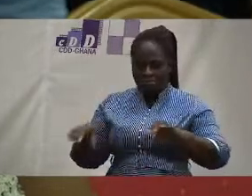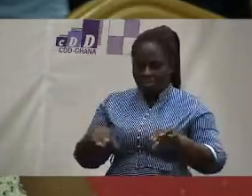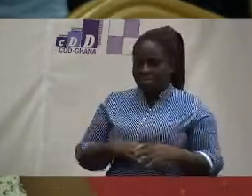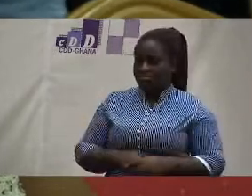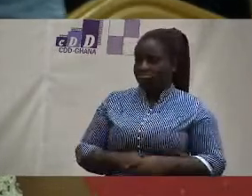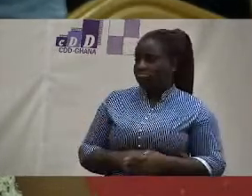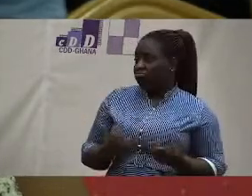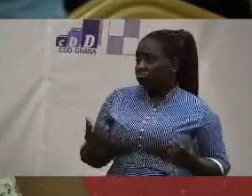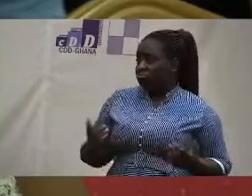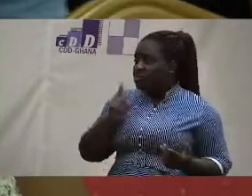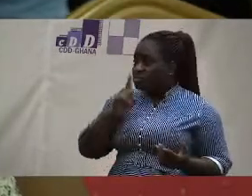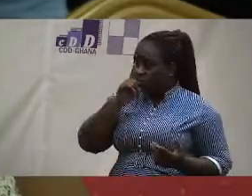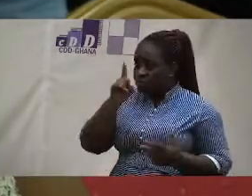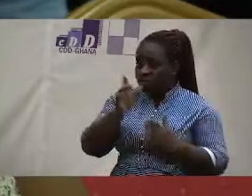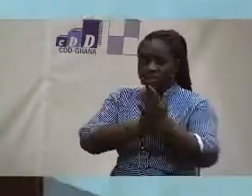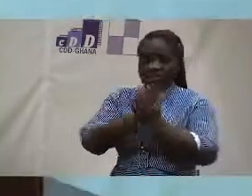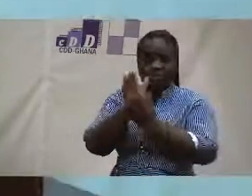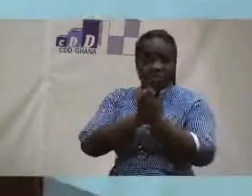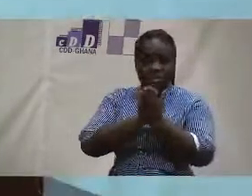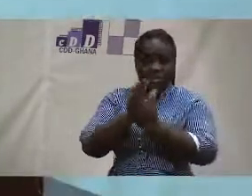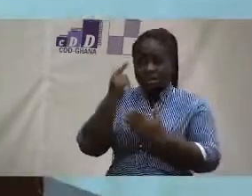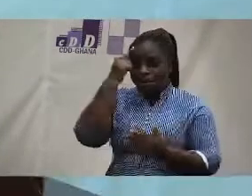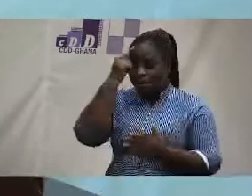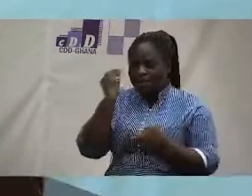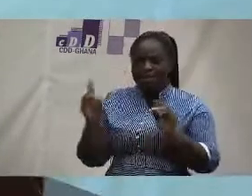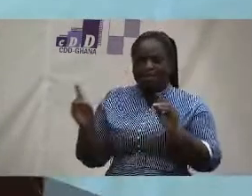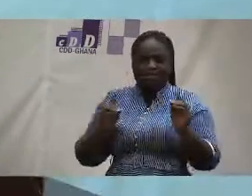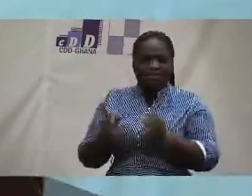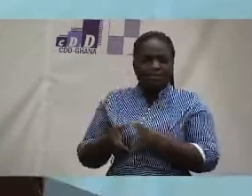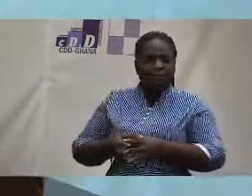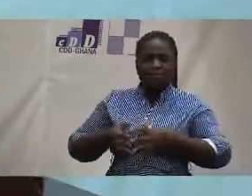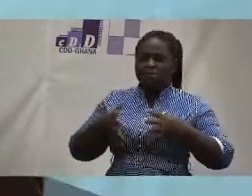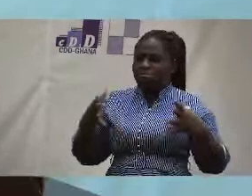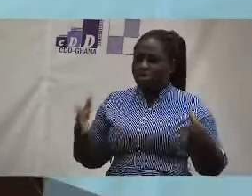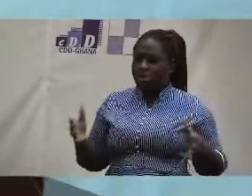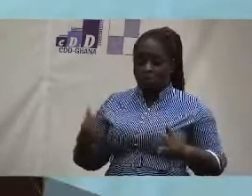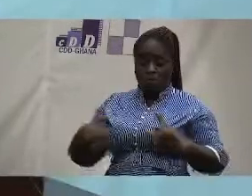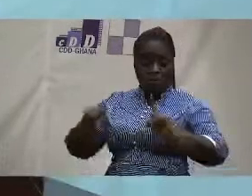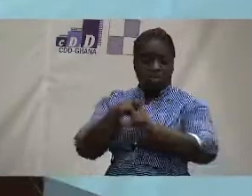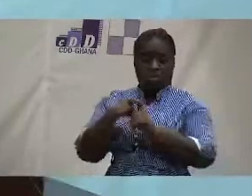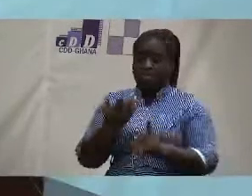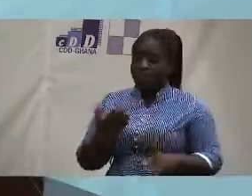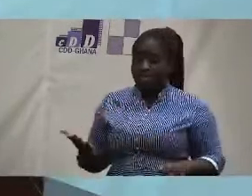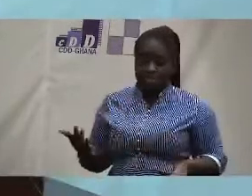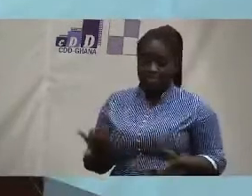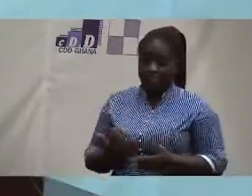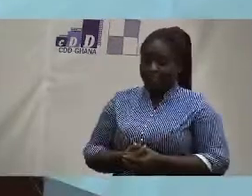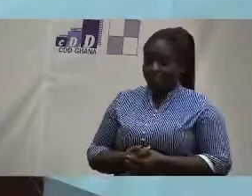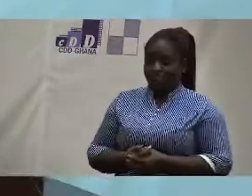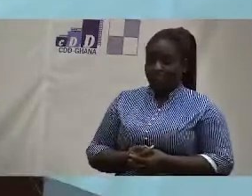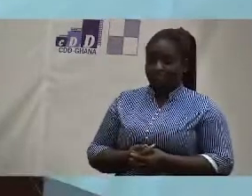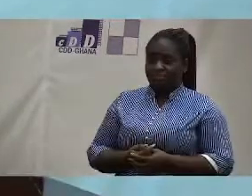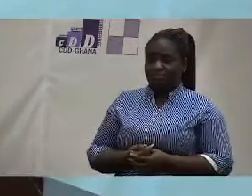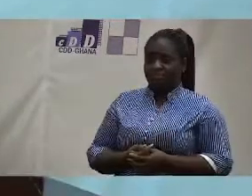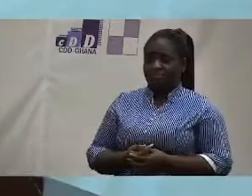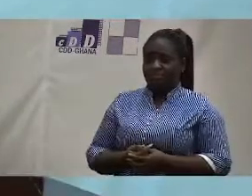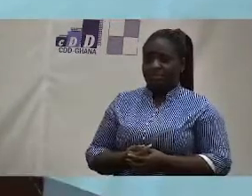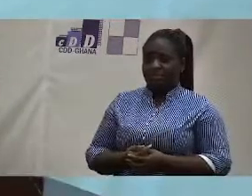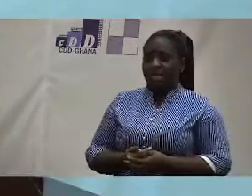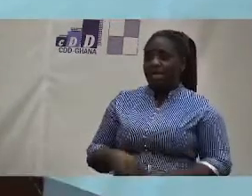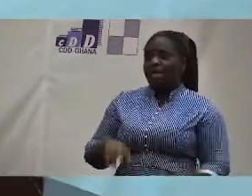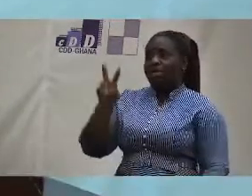course, interesting because they have done a lot of positive things, like we've seen with the Yanamer